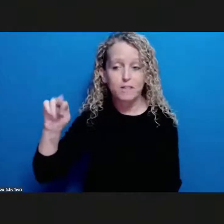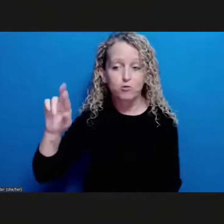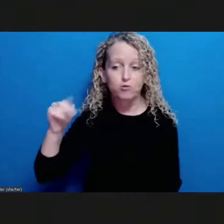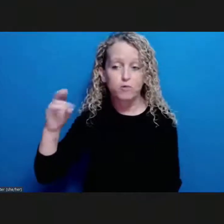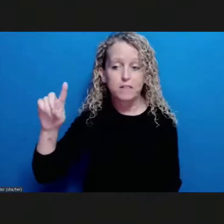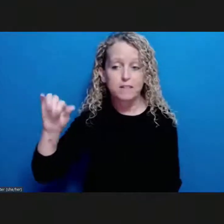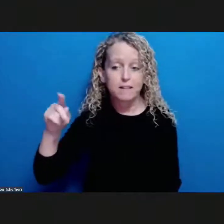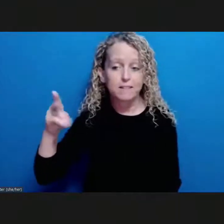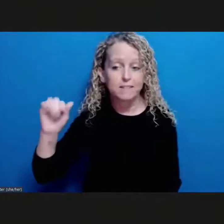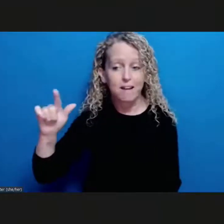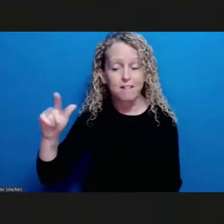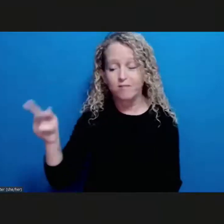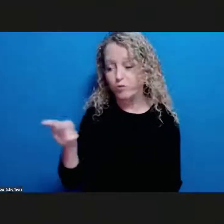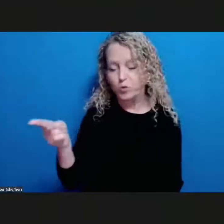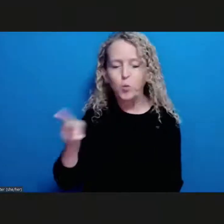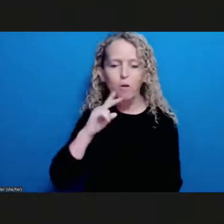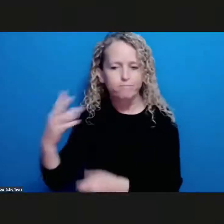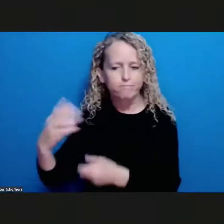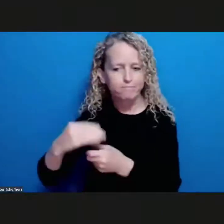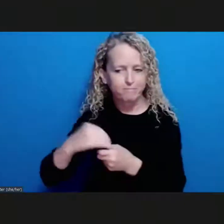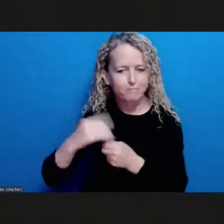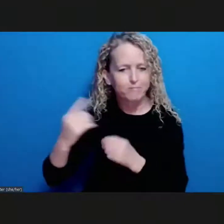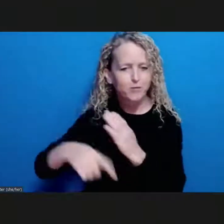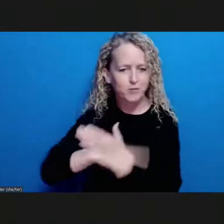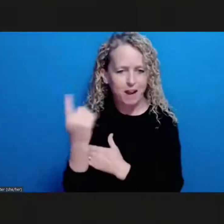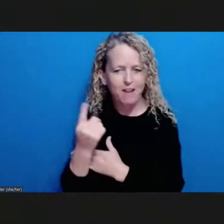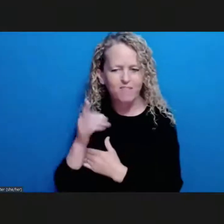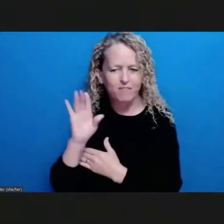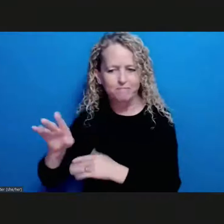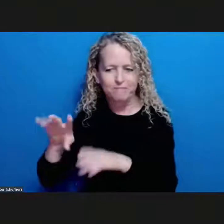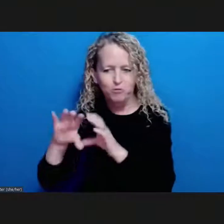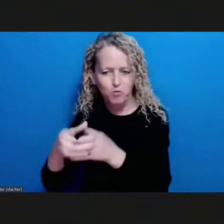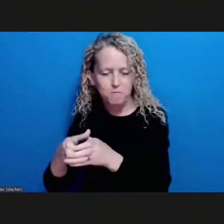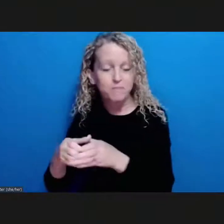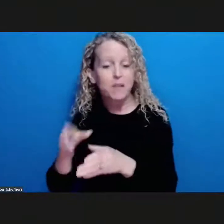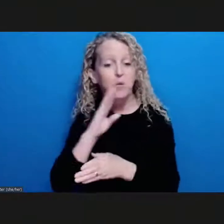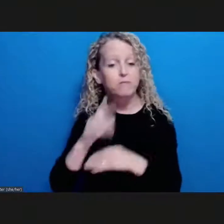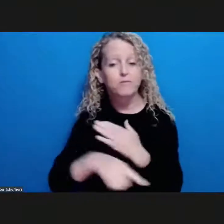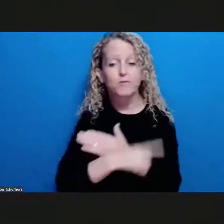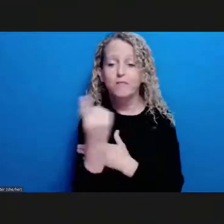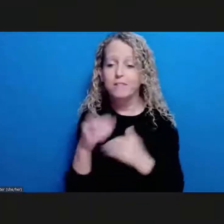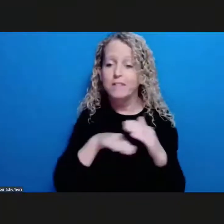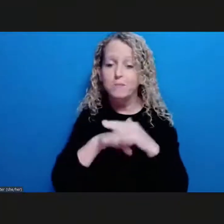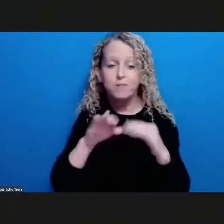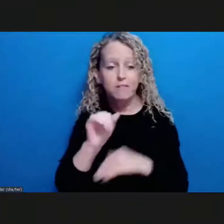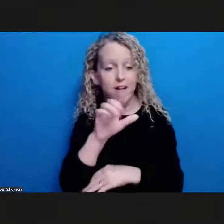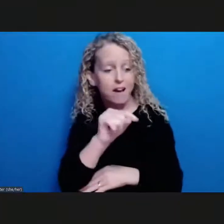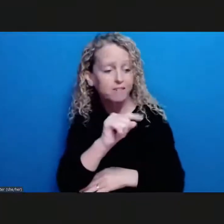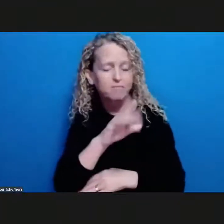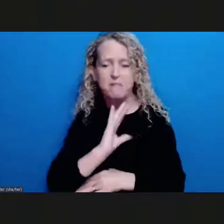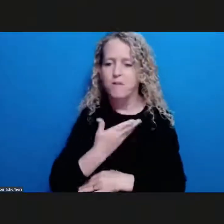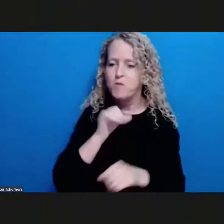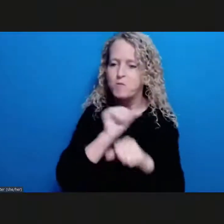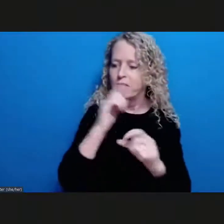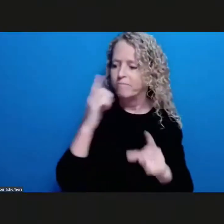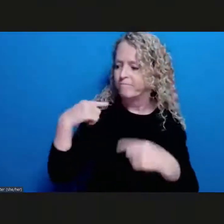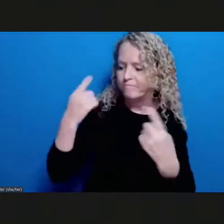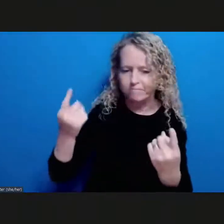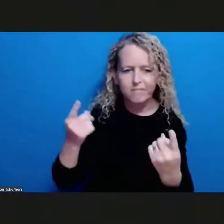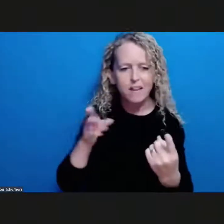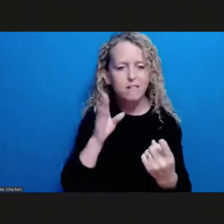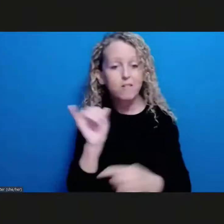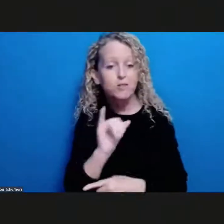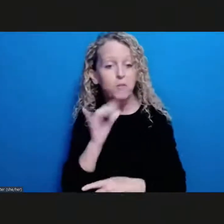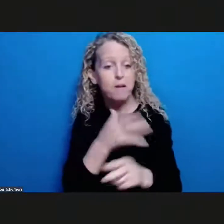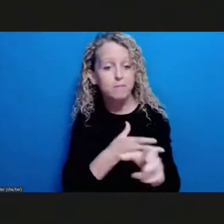us. And we're here today to talk a bit about the Accessibility Act and the work of the Directorate, and provide an update on the progress being